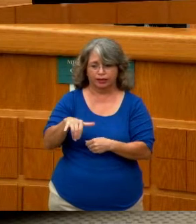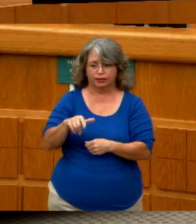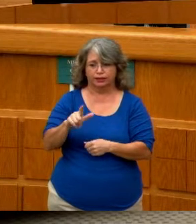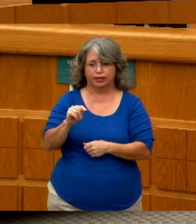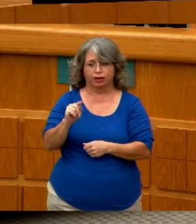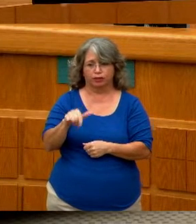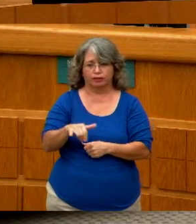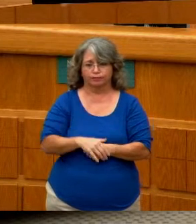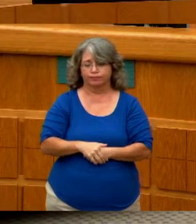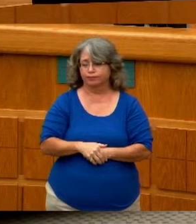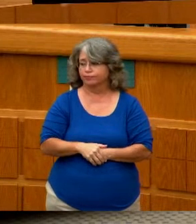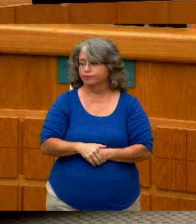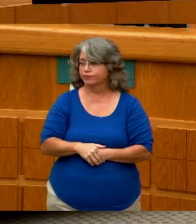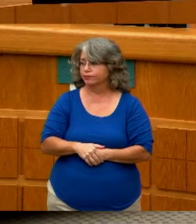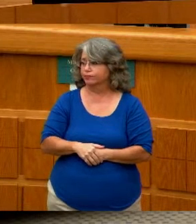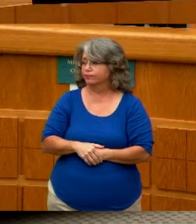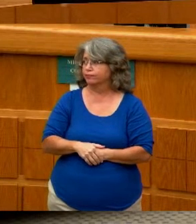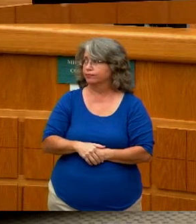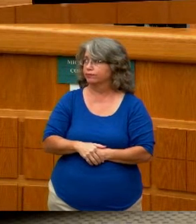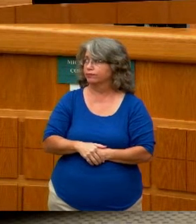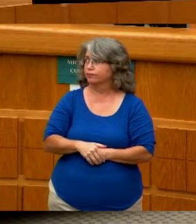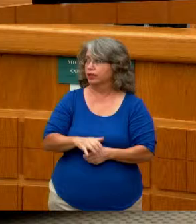County. Next slide, please.